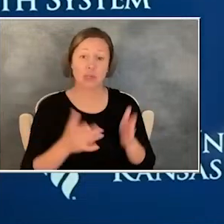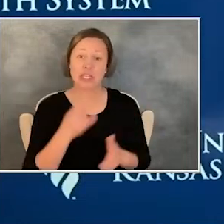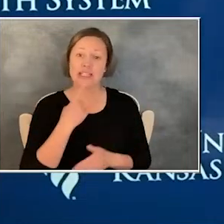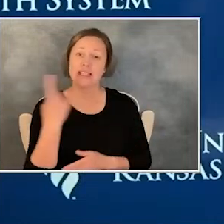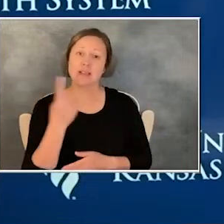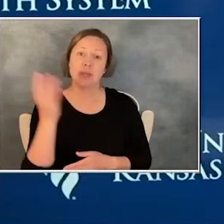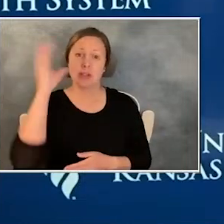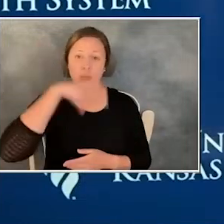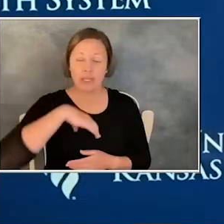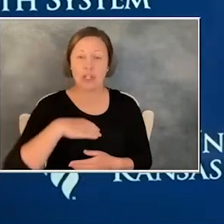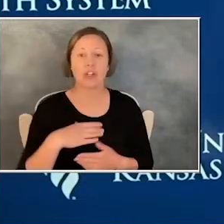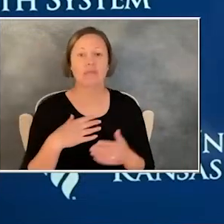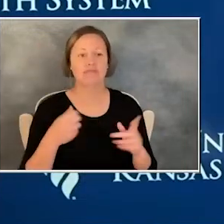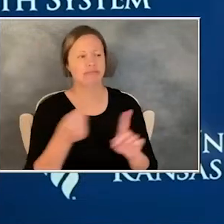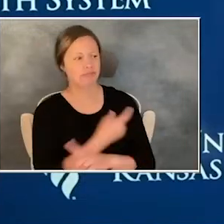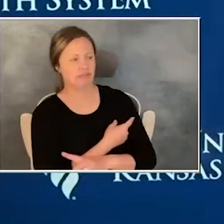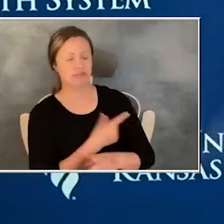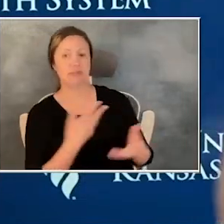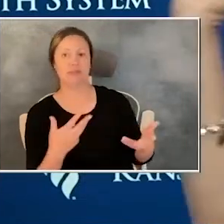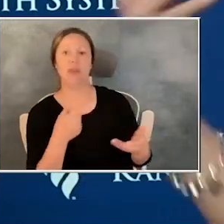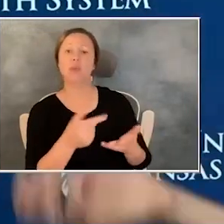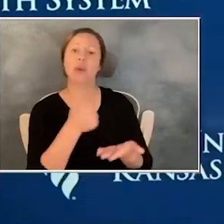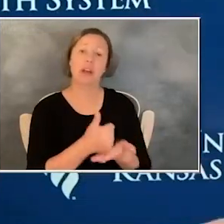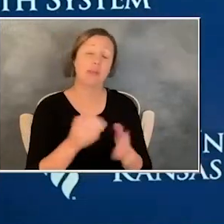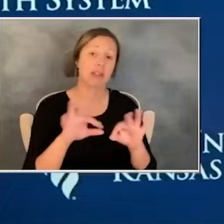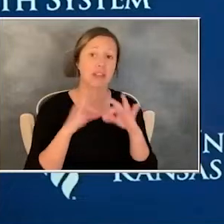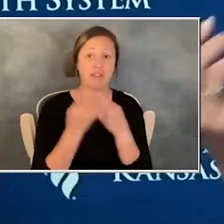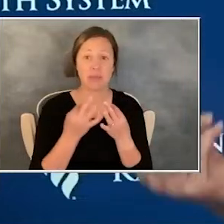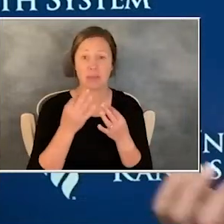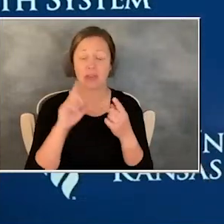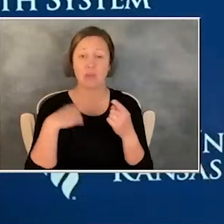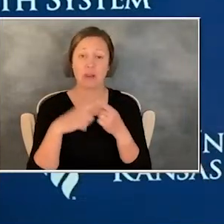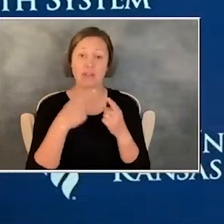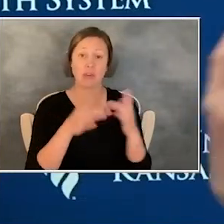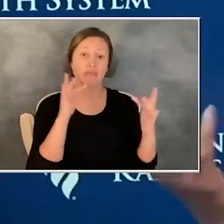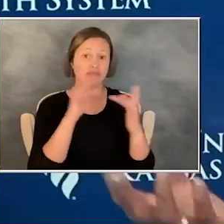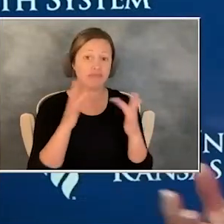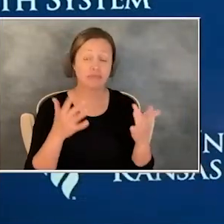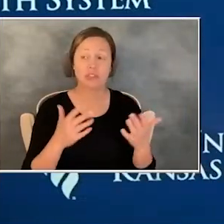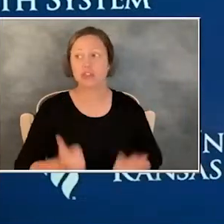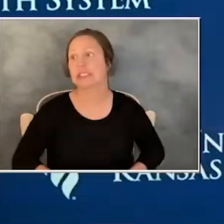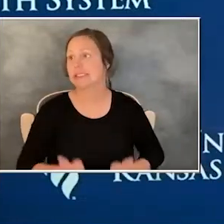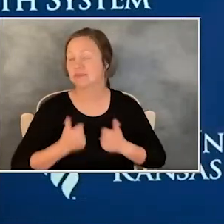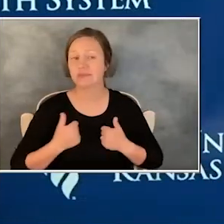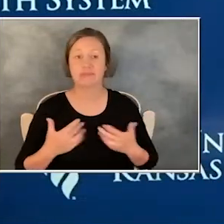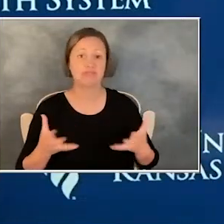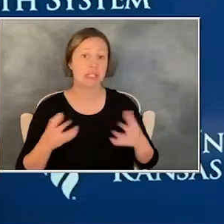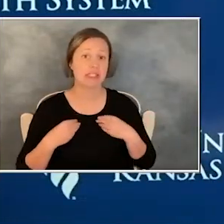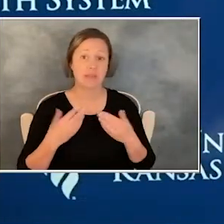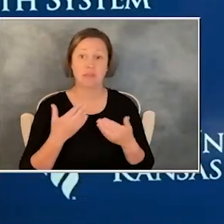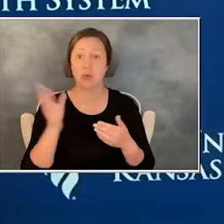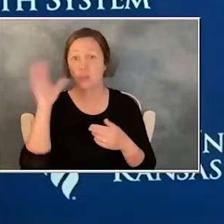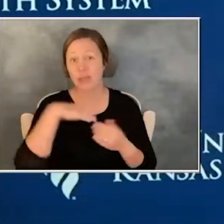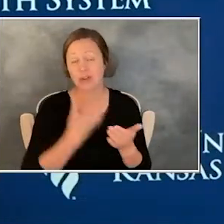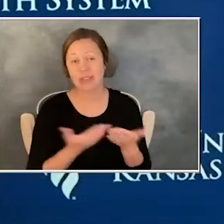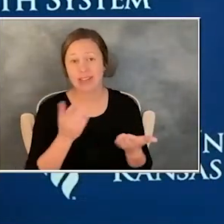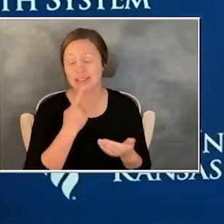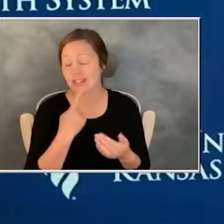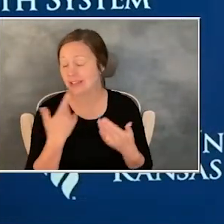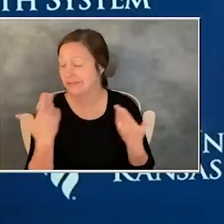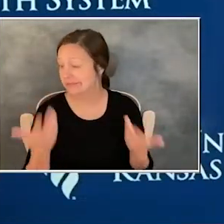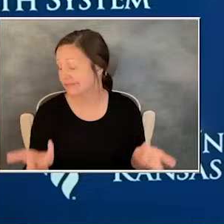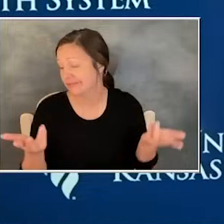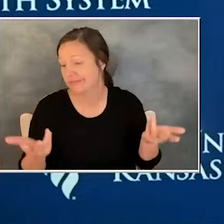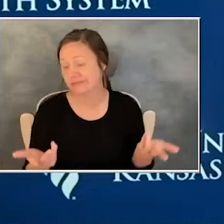You're helping the whole family by reaching out and just live in it. Weird things are going to be said, and people are going to do things. You just